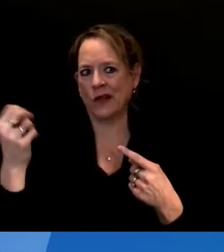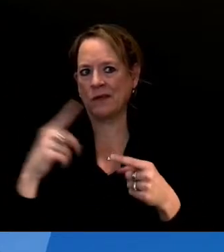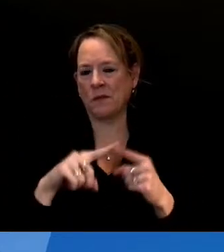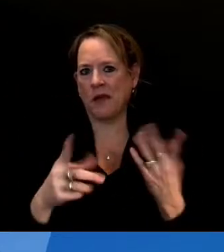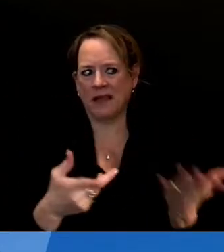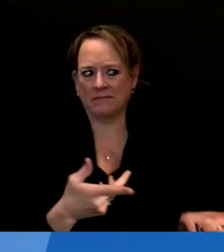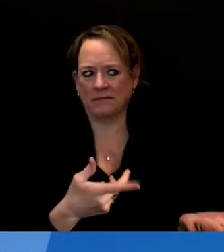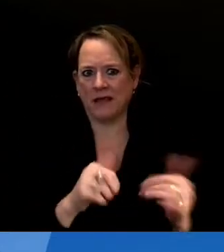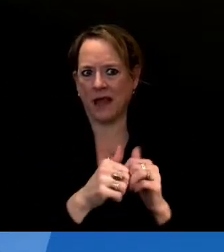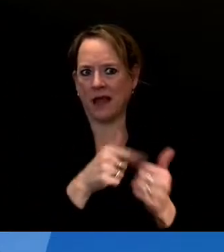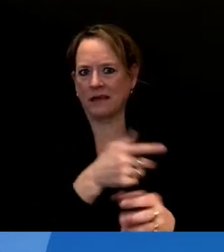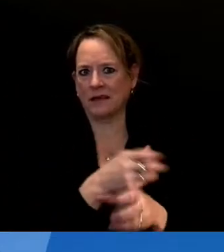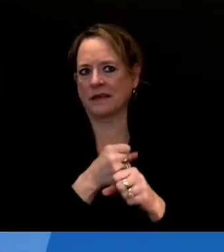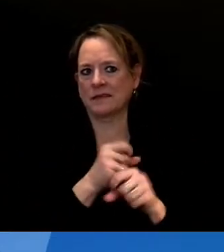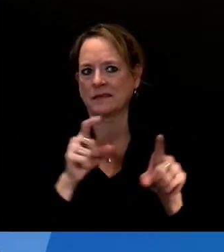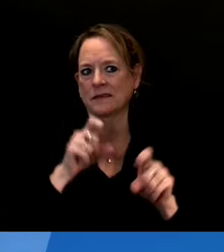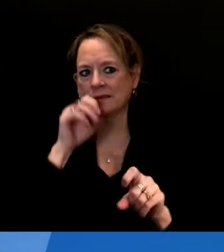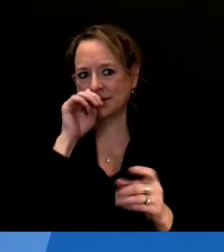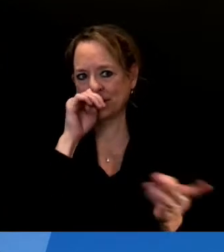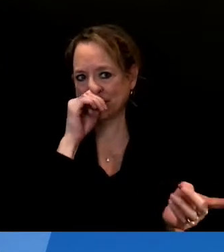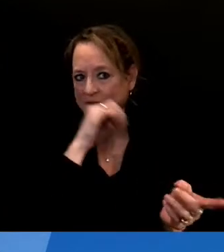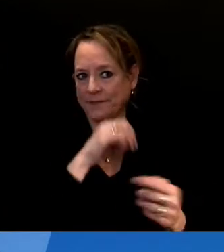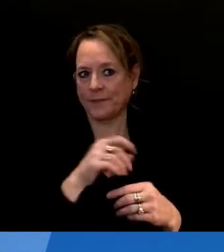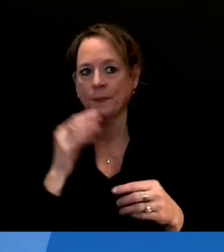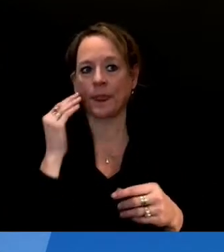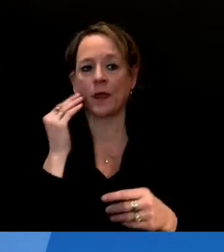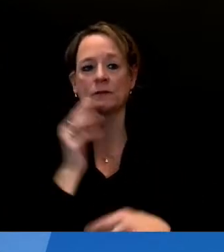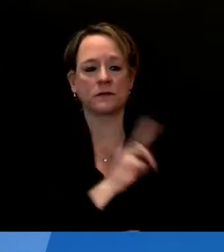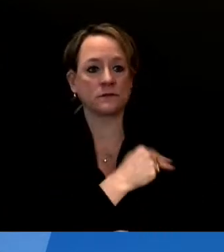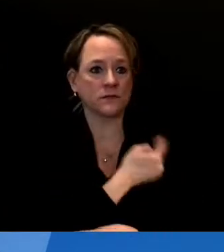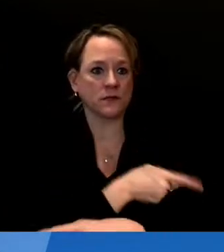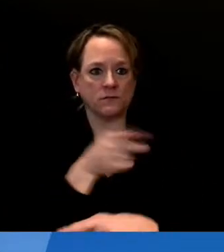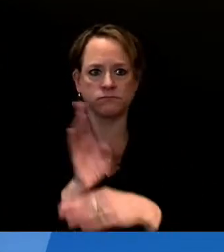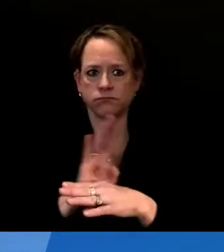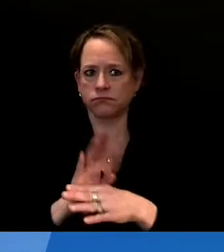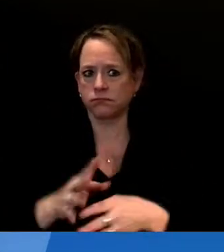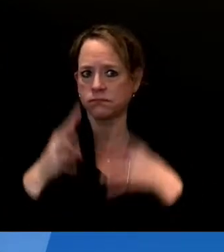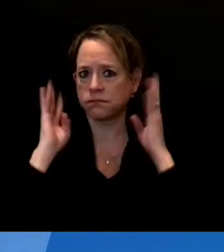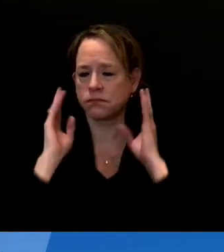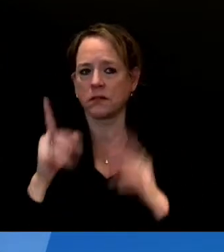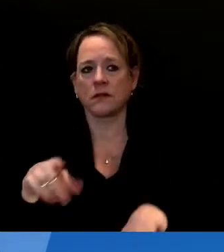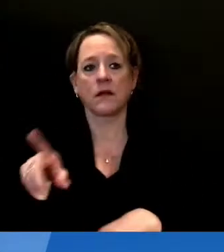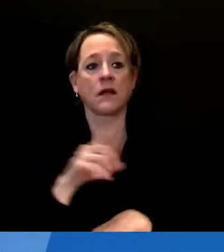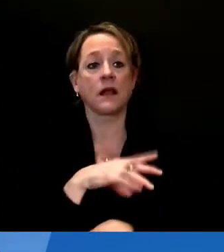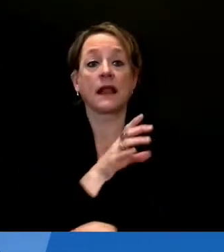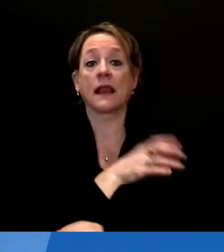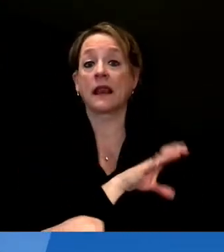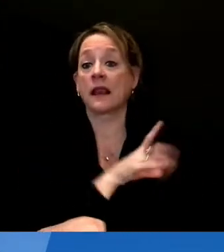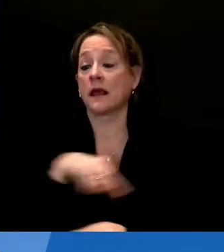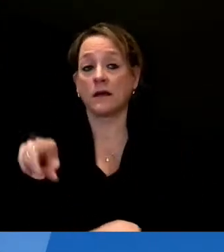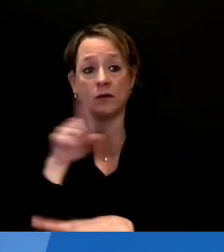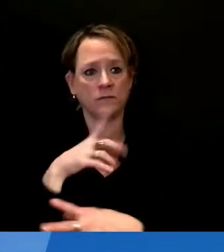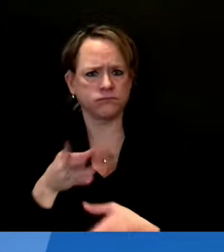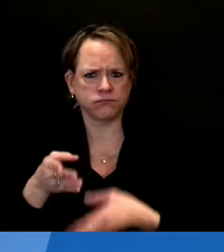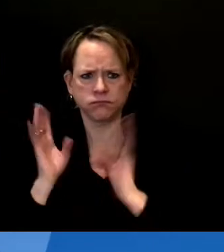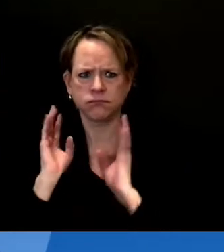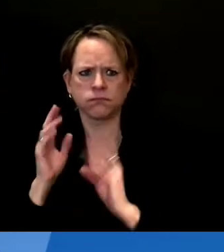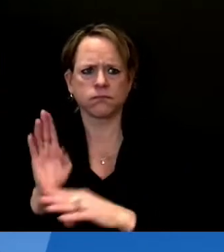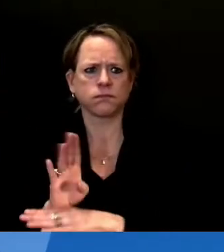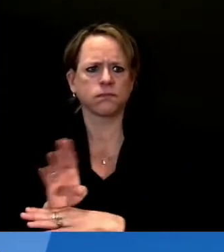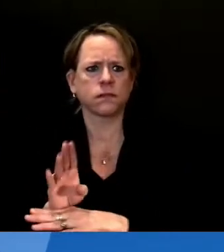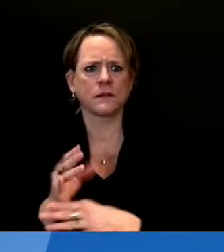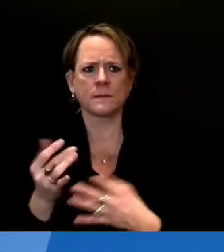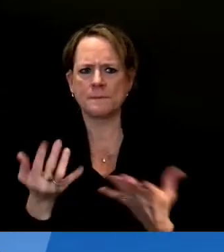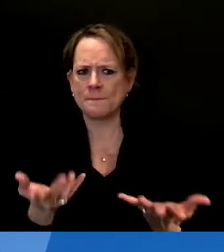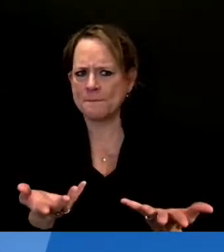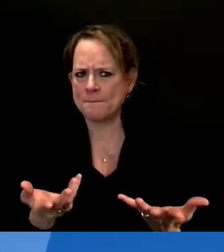and pediatricians are pretty overwhelmed right now? What do you recommend for families of young kids trying to find tests that are not as easy to find